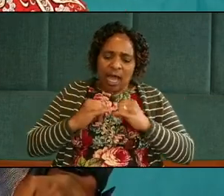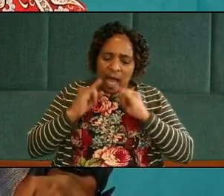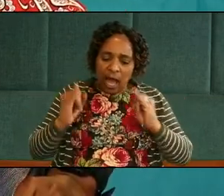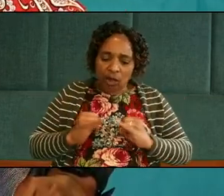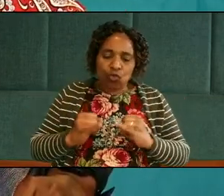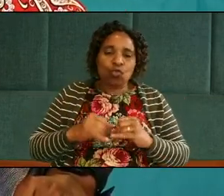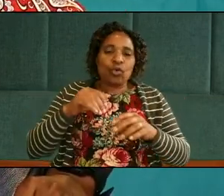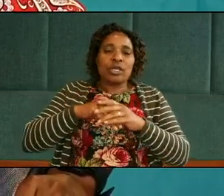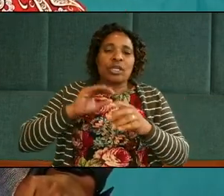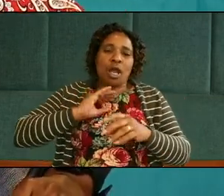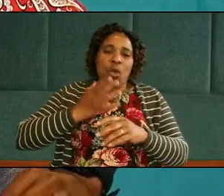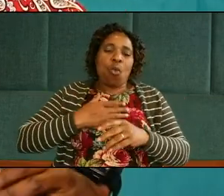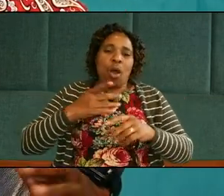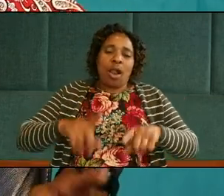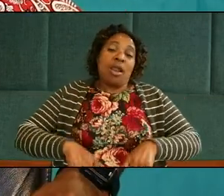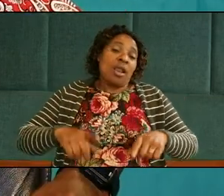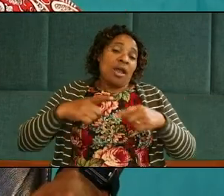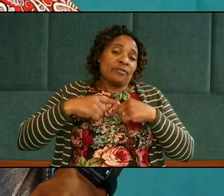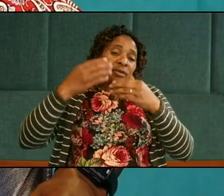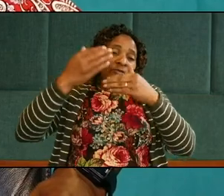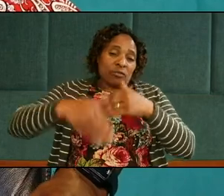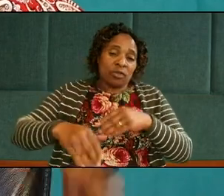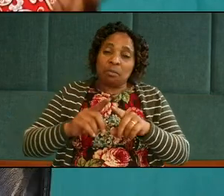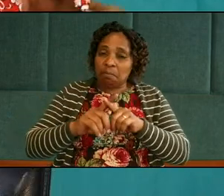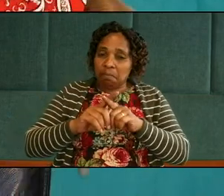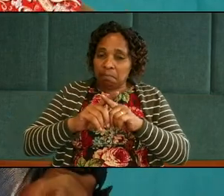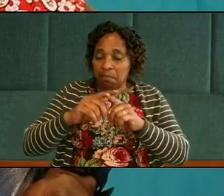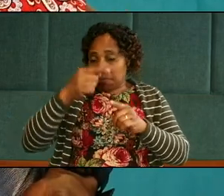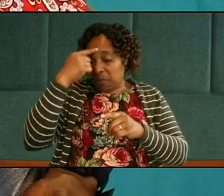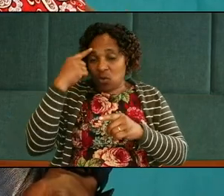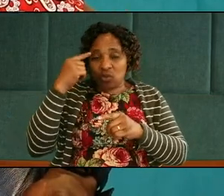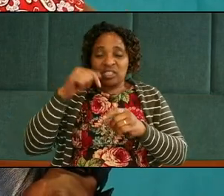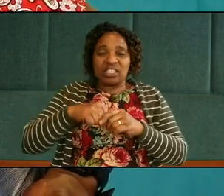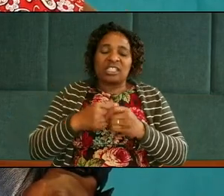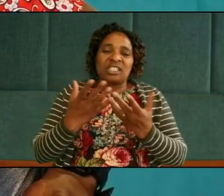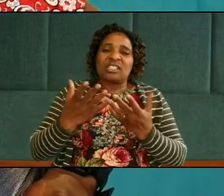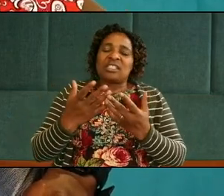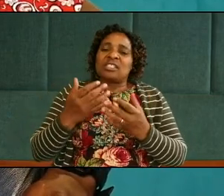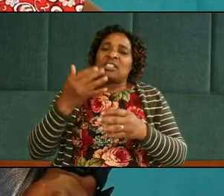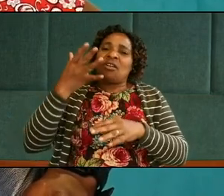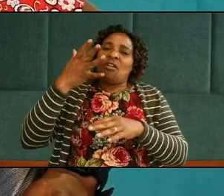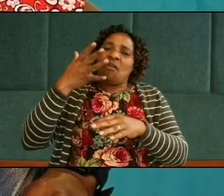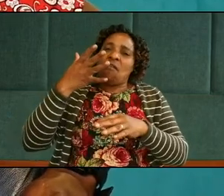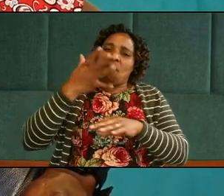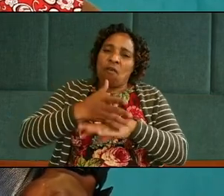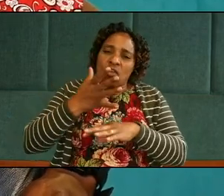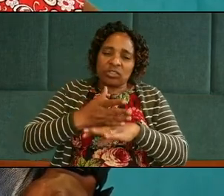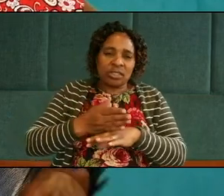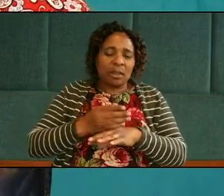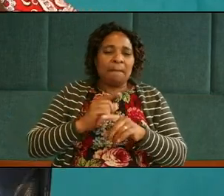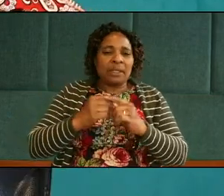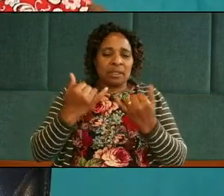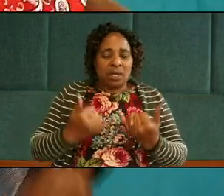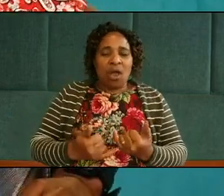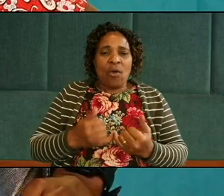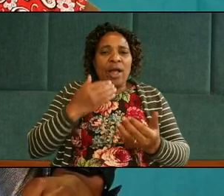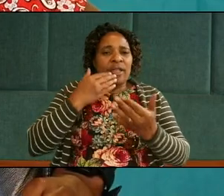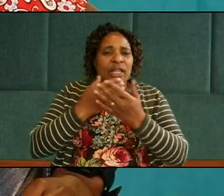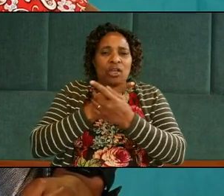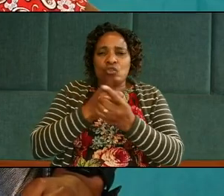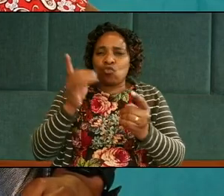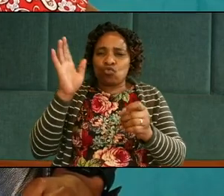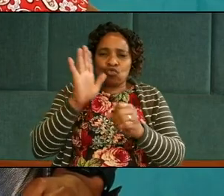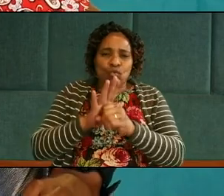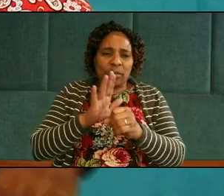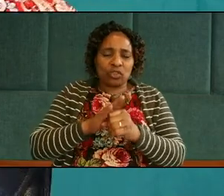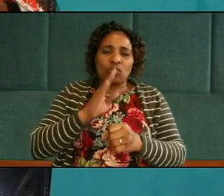at the forefront of our lives. Indeed, they are just tools. And so, ladies and gentlemen, I just want to thank you so much for being with us here